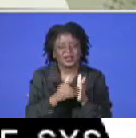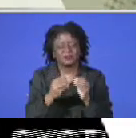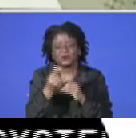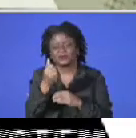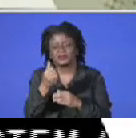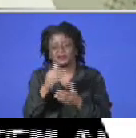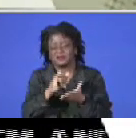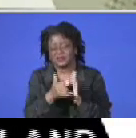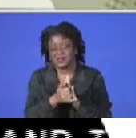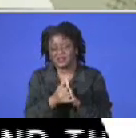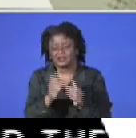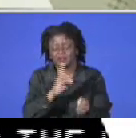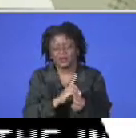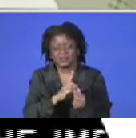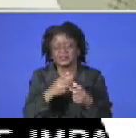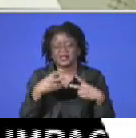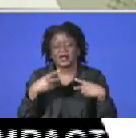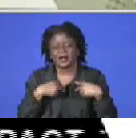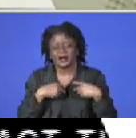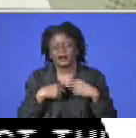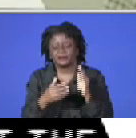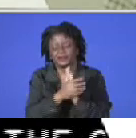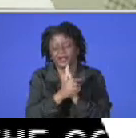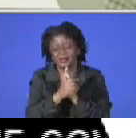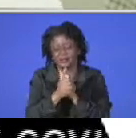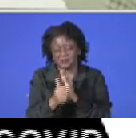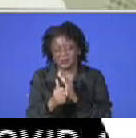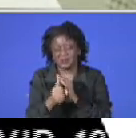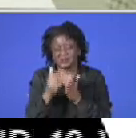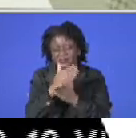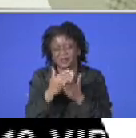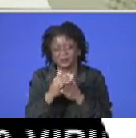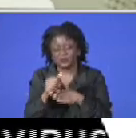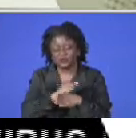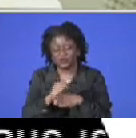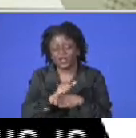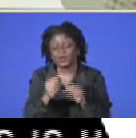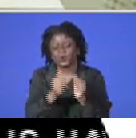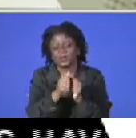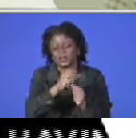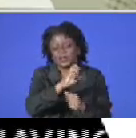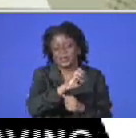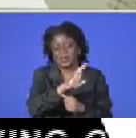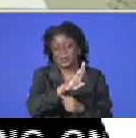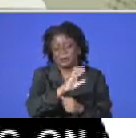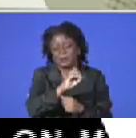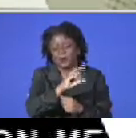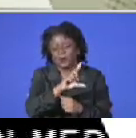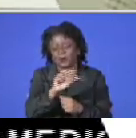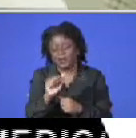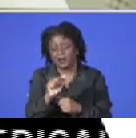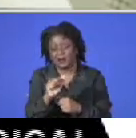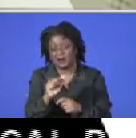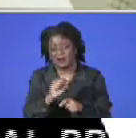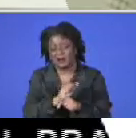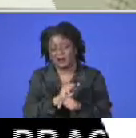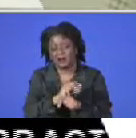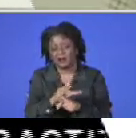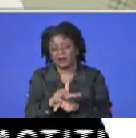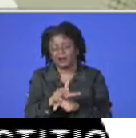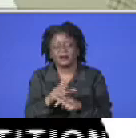the expertise. Some of them have been trained with the Ebola virus in Africa, and so they can bring